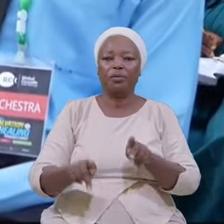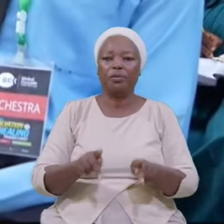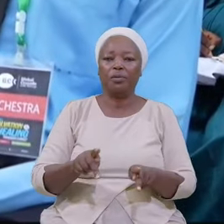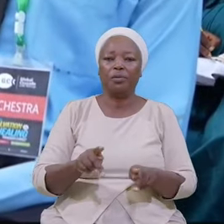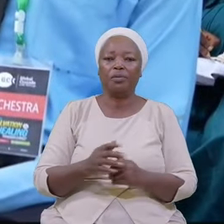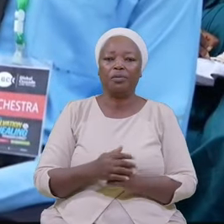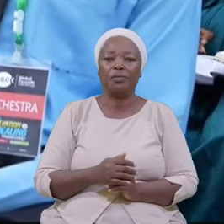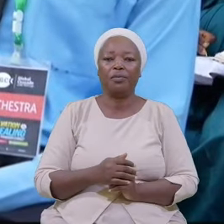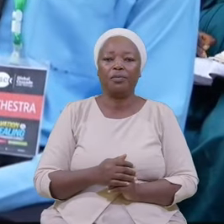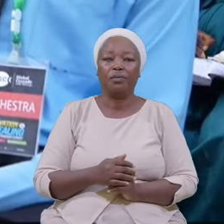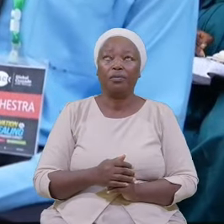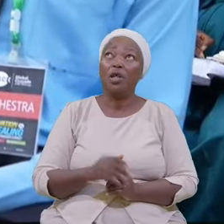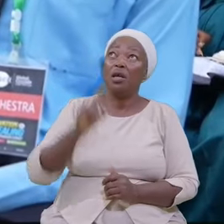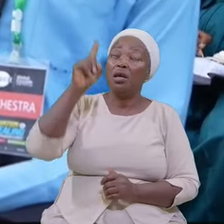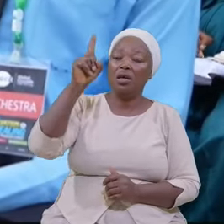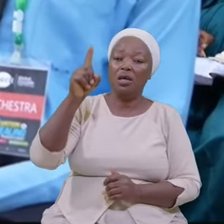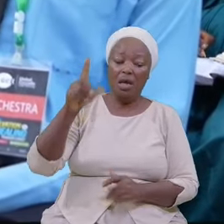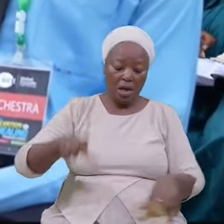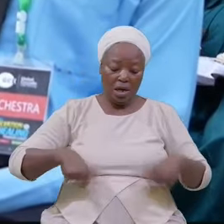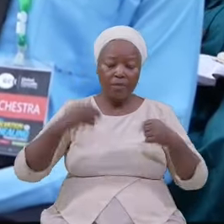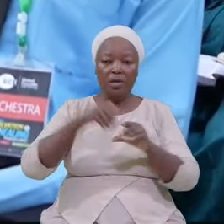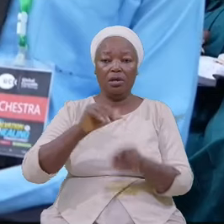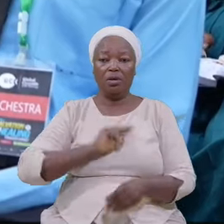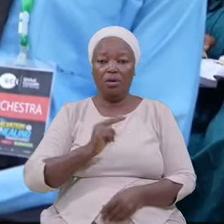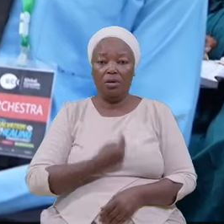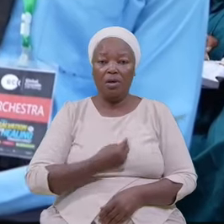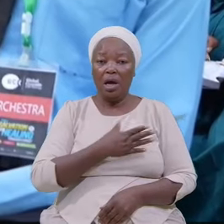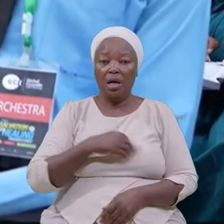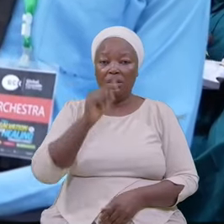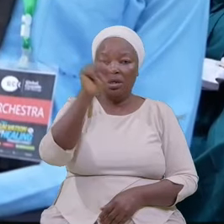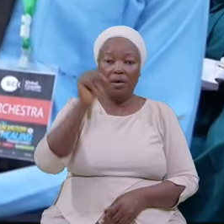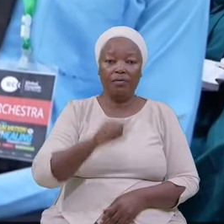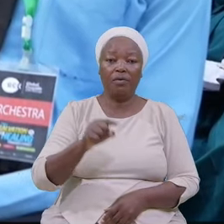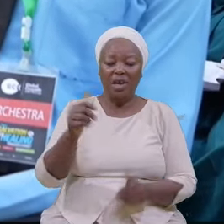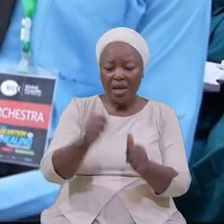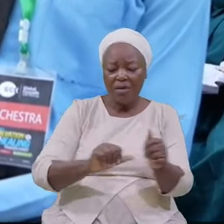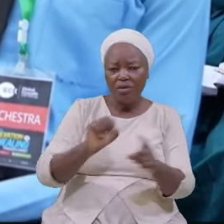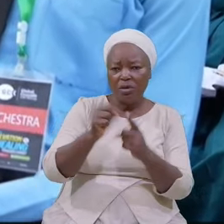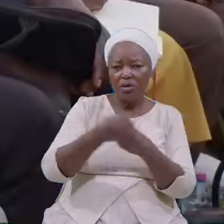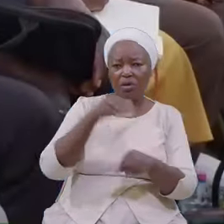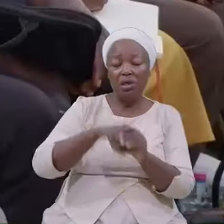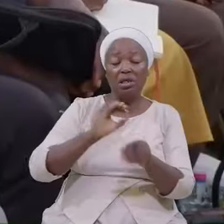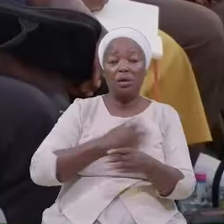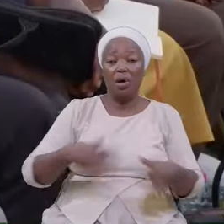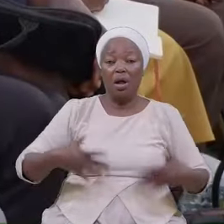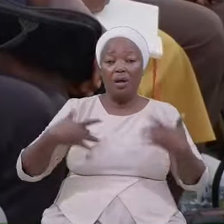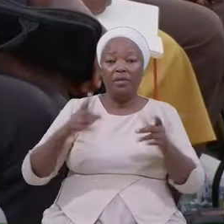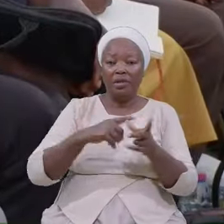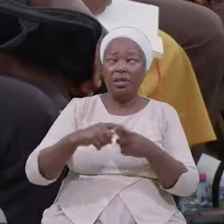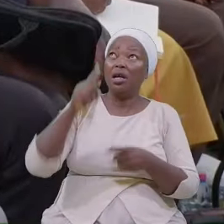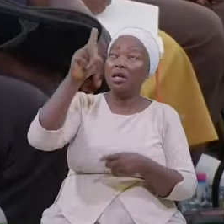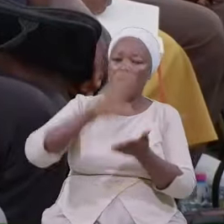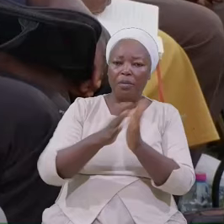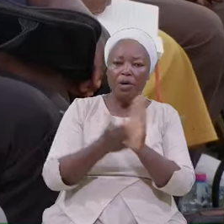sommes ses sujets. Il est le roi des rois. Il vit en nous. And therefore, every situation in our lives, He becomes the